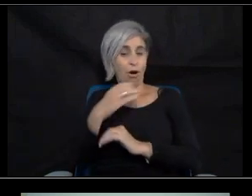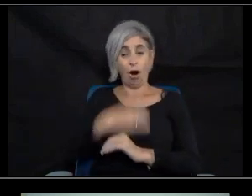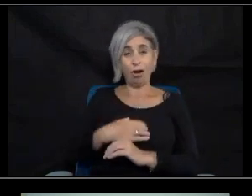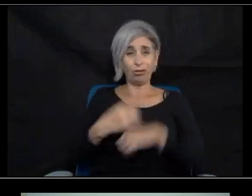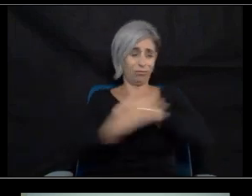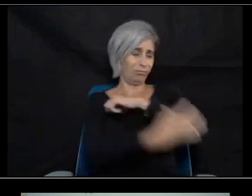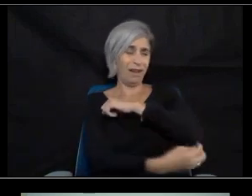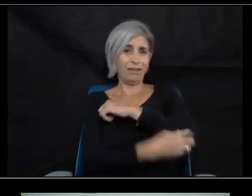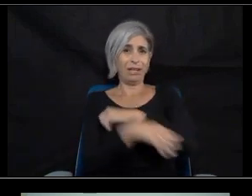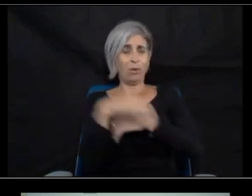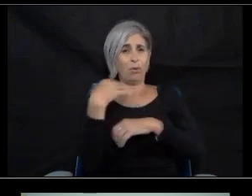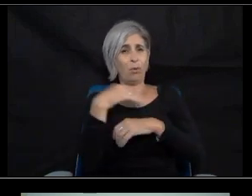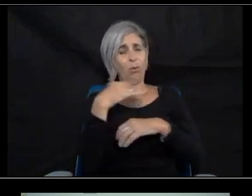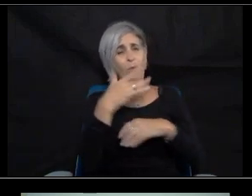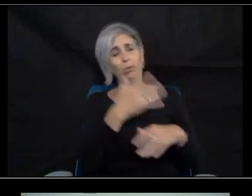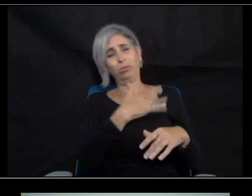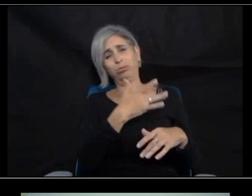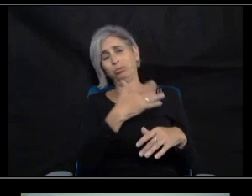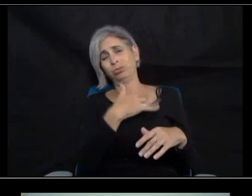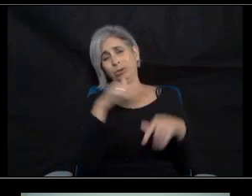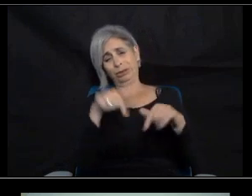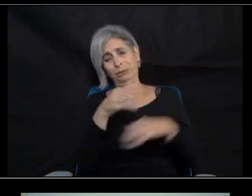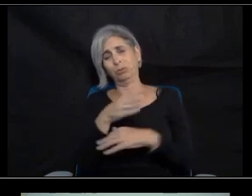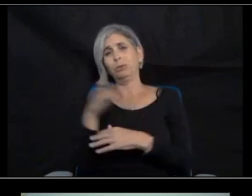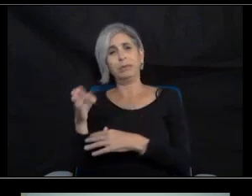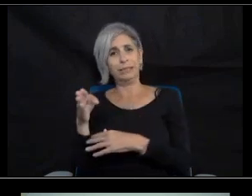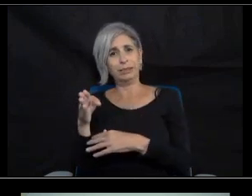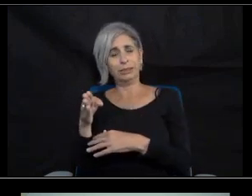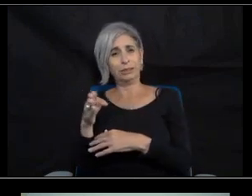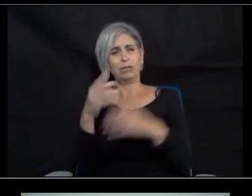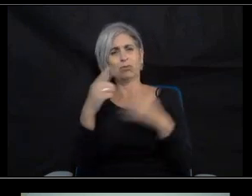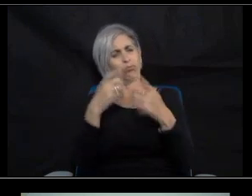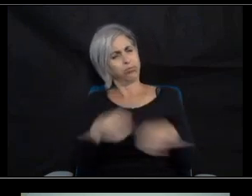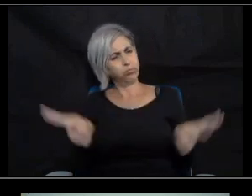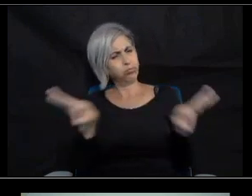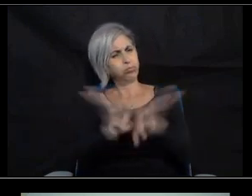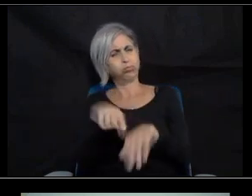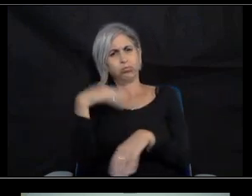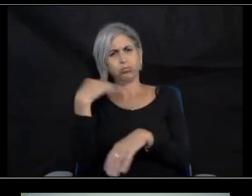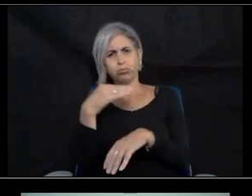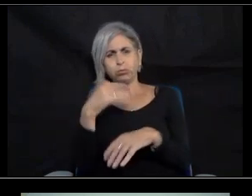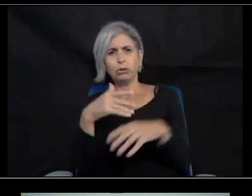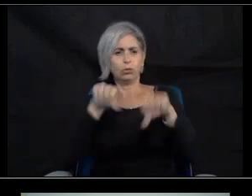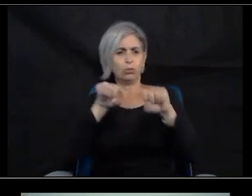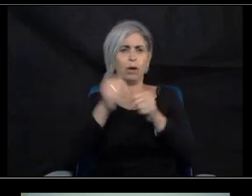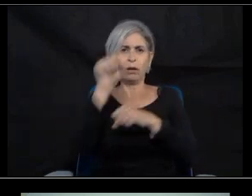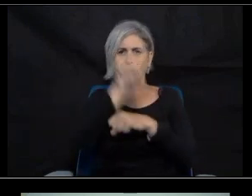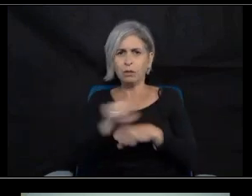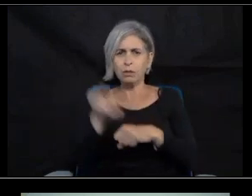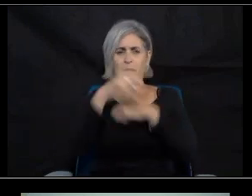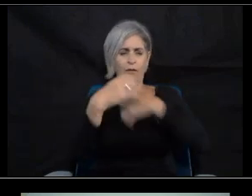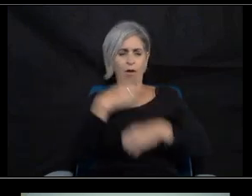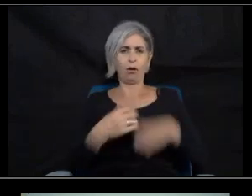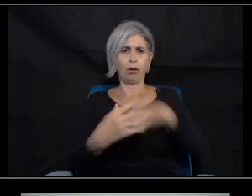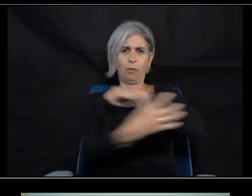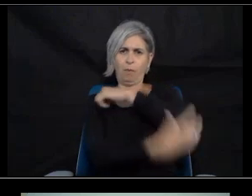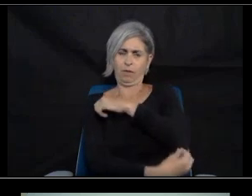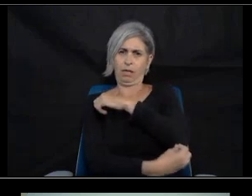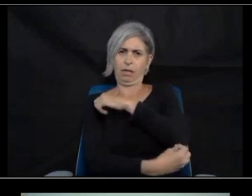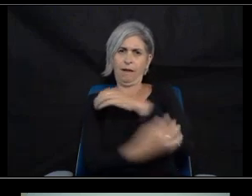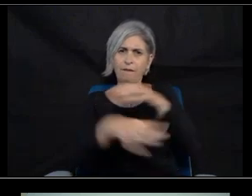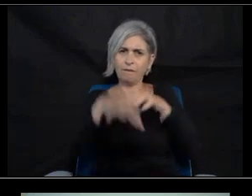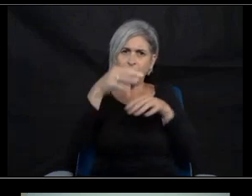poverty are issues of grave concern to the city of Boynton Beach, it is therefore critical we take action to break the cycle of hunger and poverty and address the root